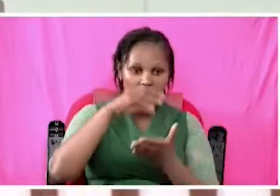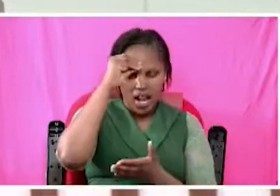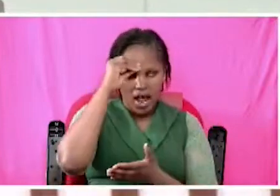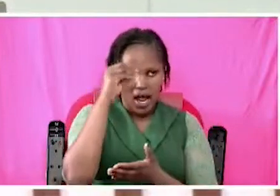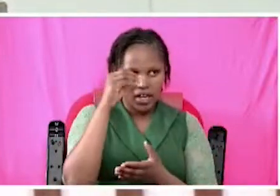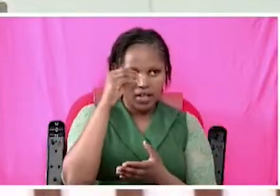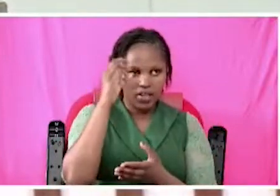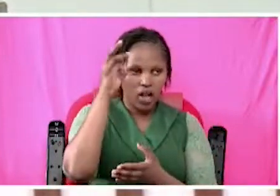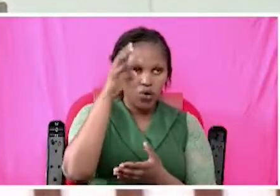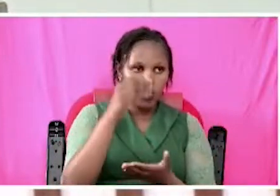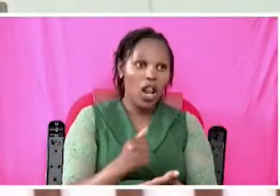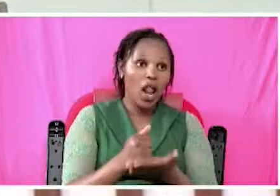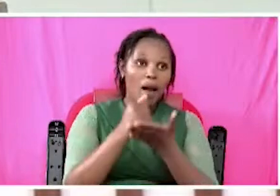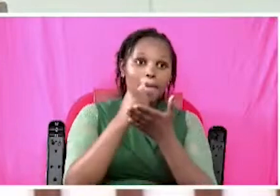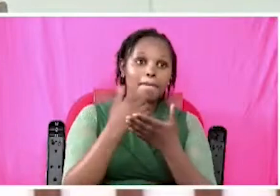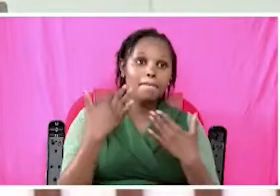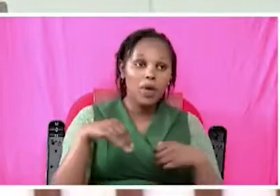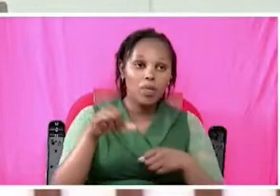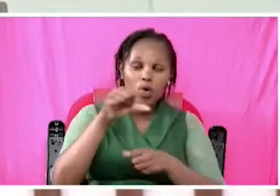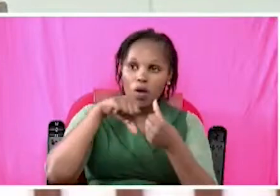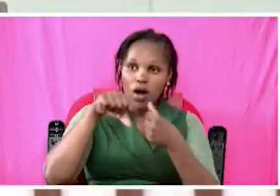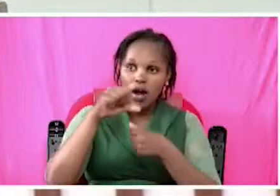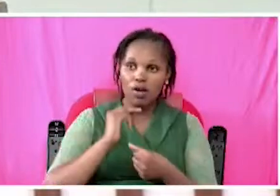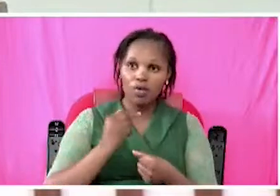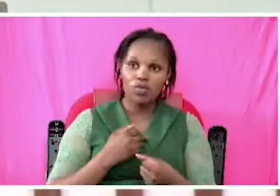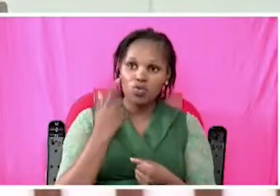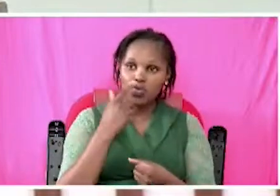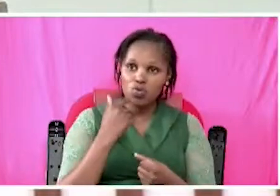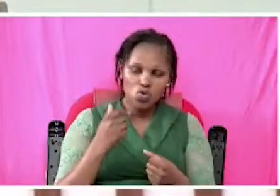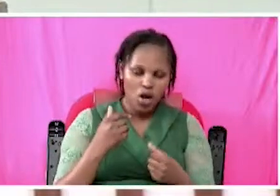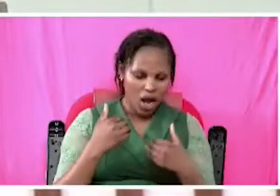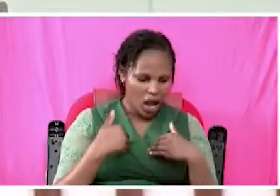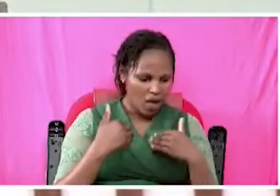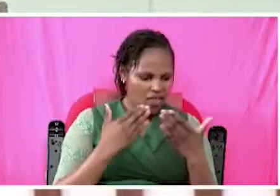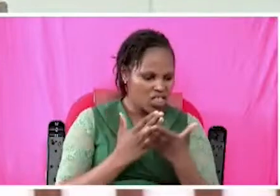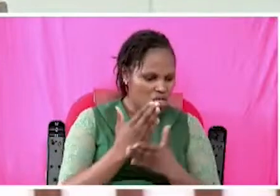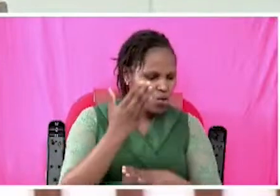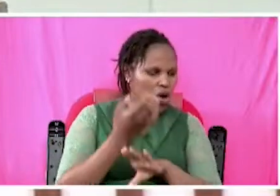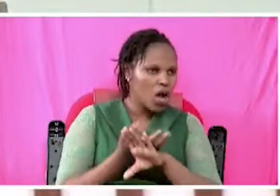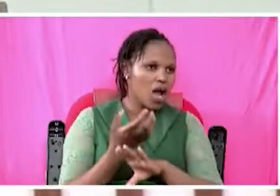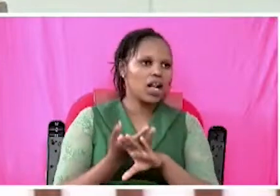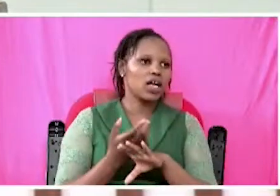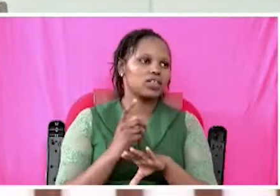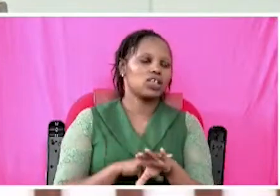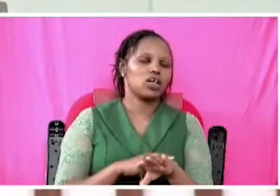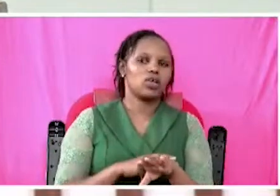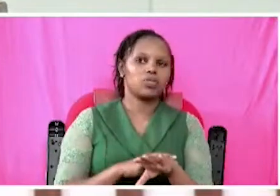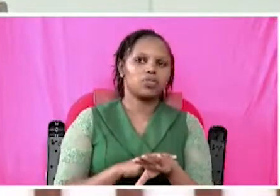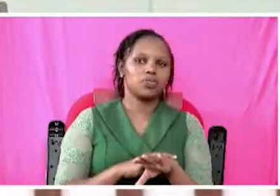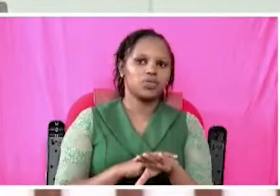as we, in helping those around us that are going through difficult times.